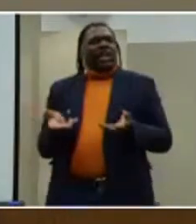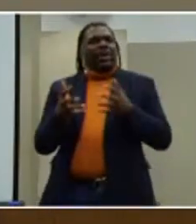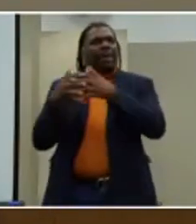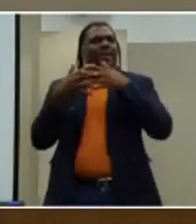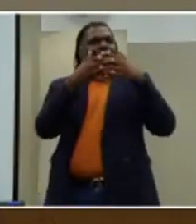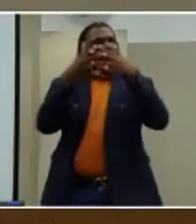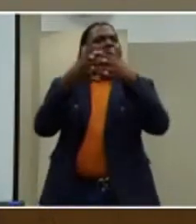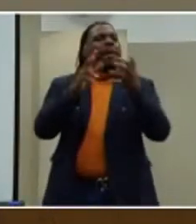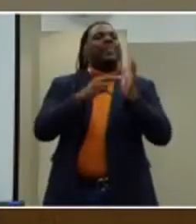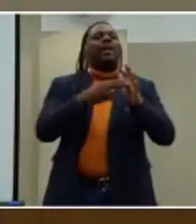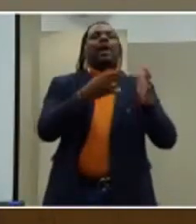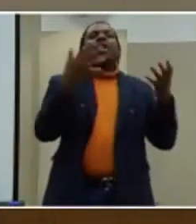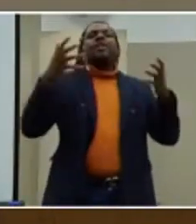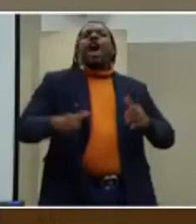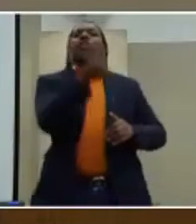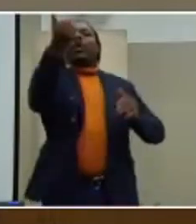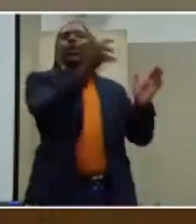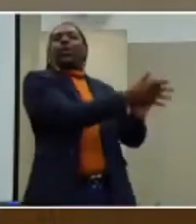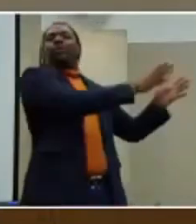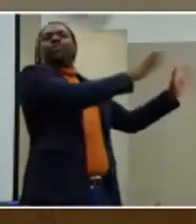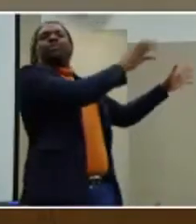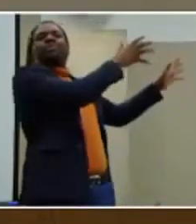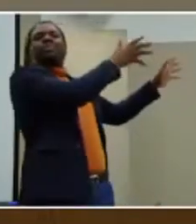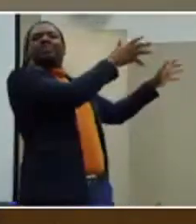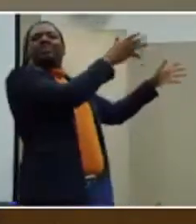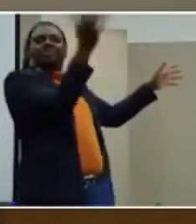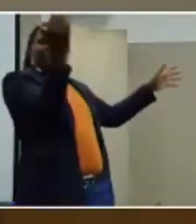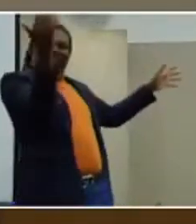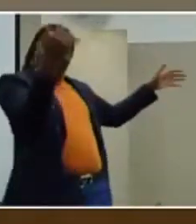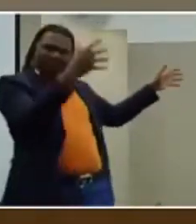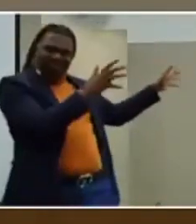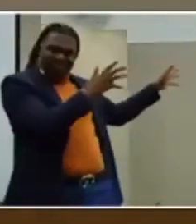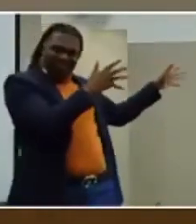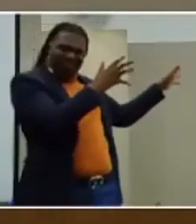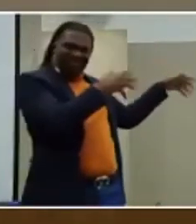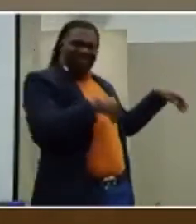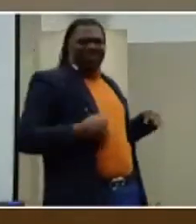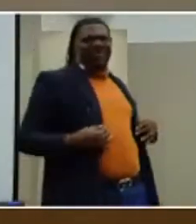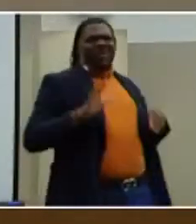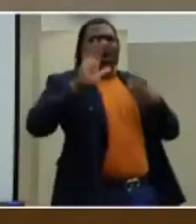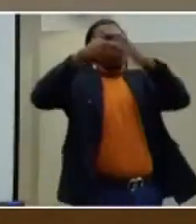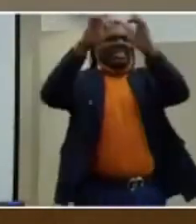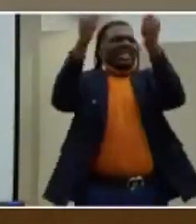So another round of applause for them, please. The whole team.